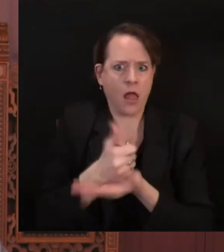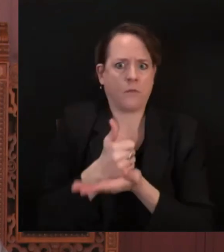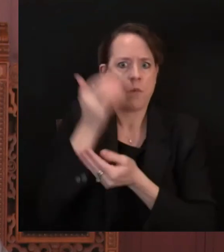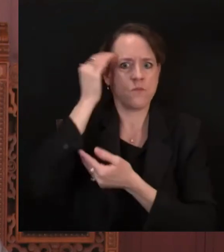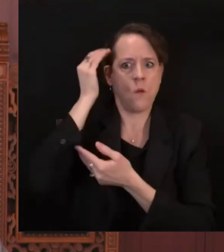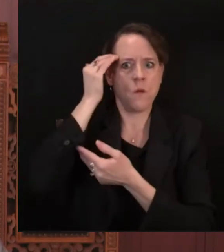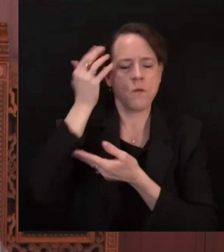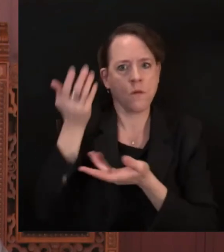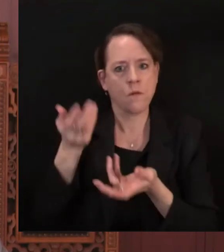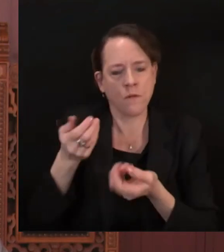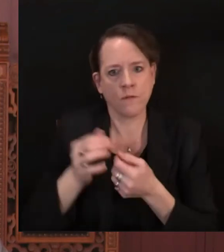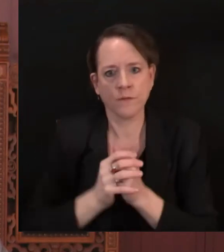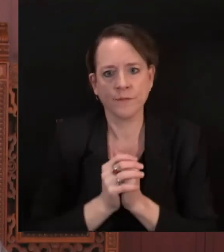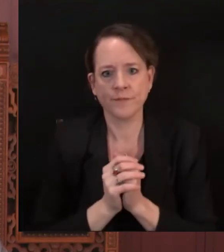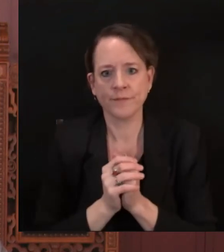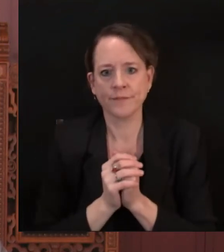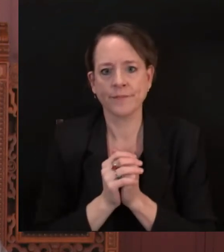in-school, in-person